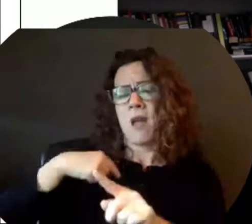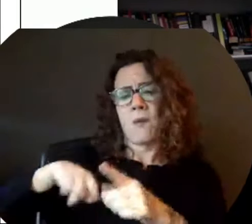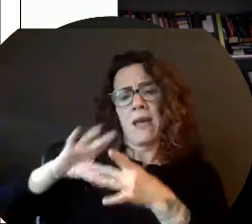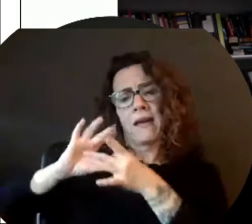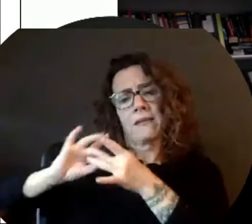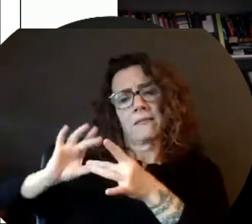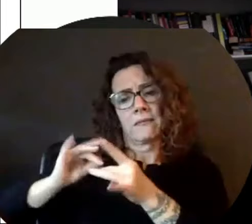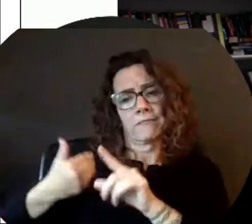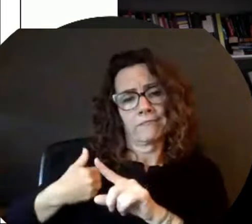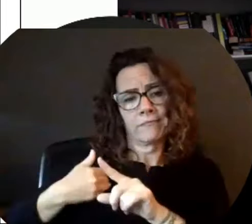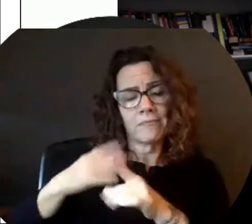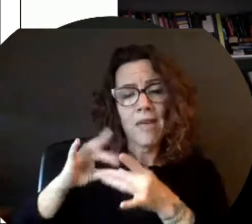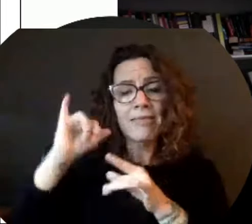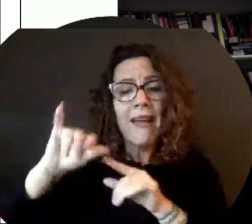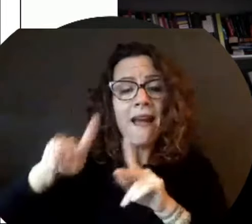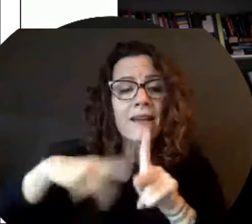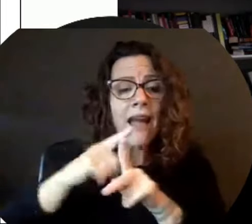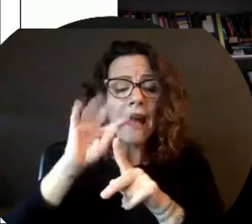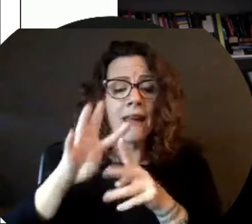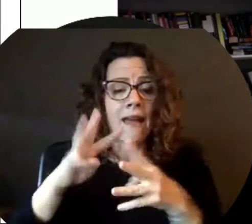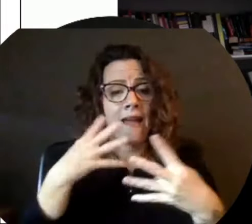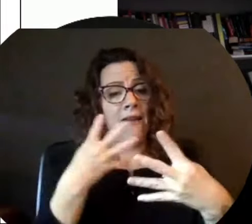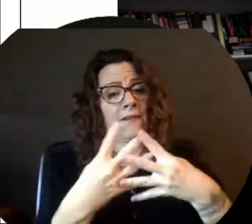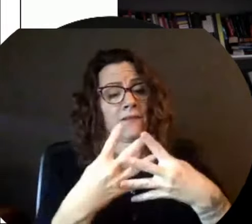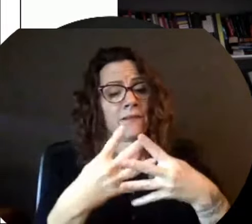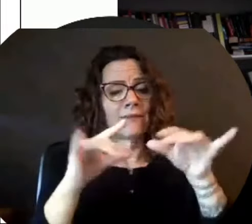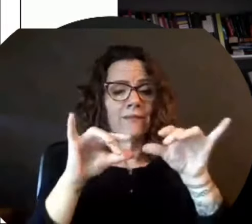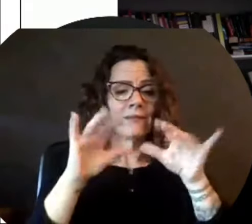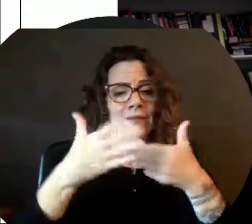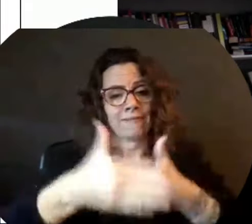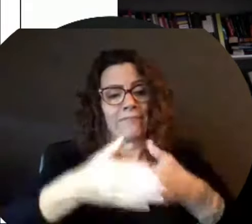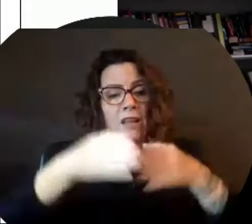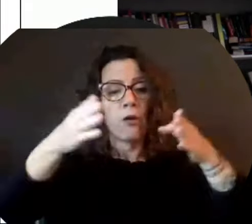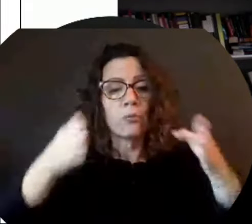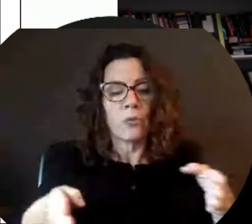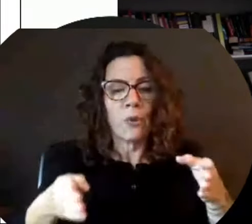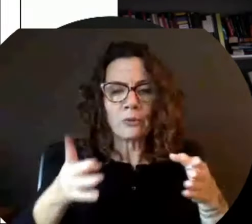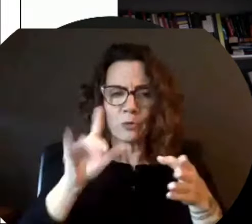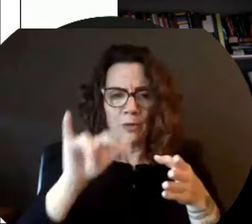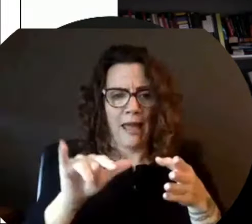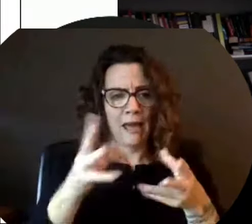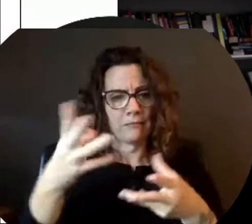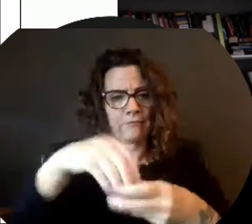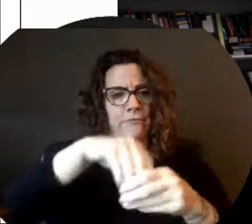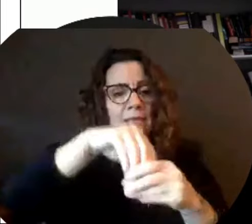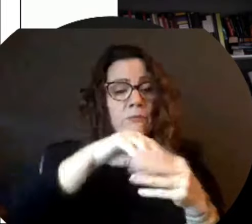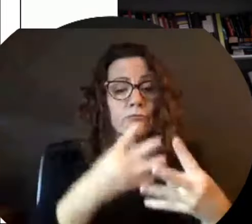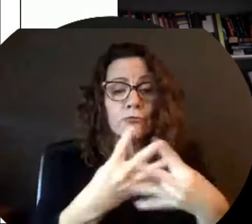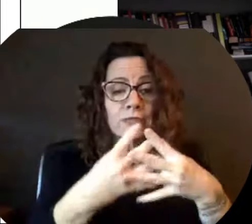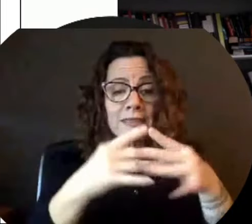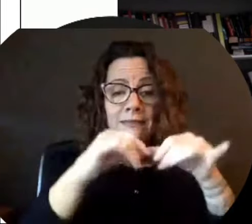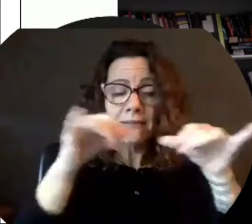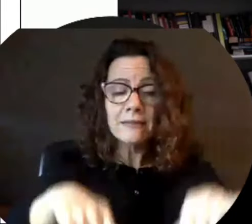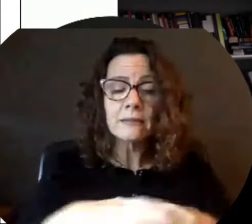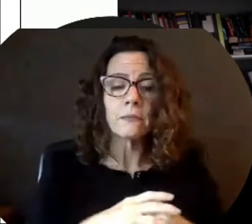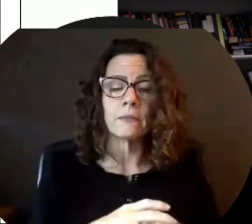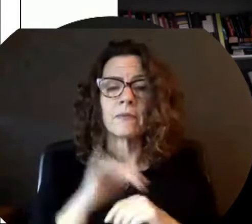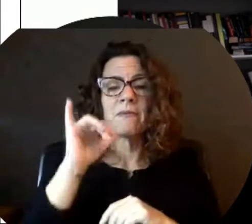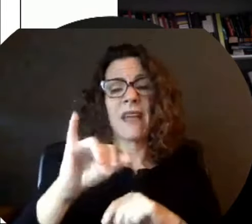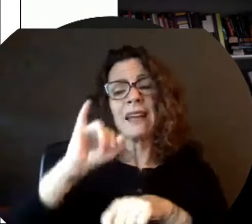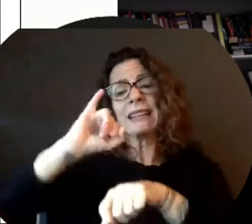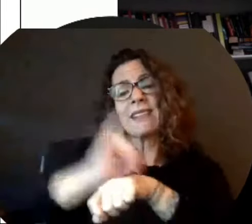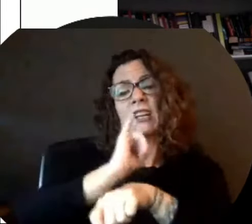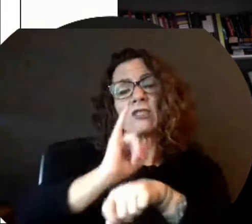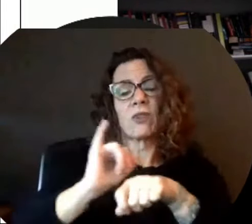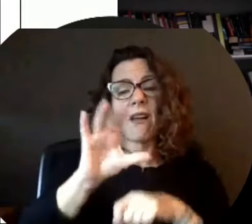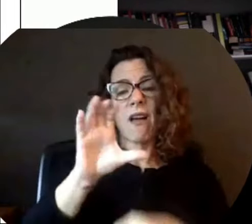prison, the contemporary prison industrial complex. I mean, often enslaved